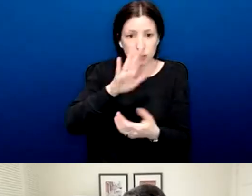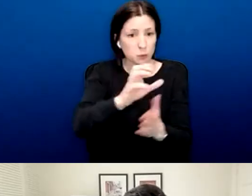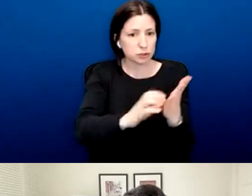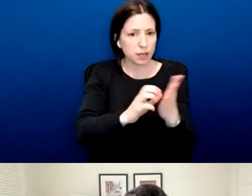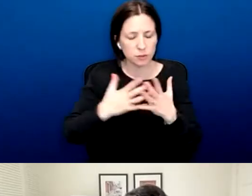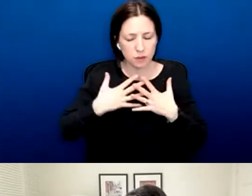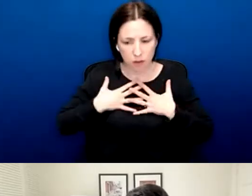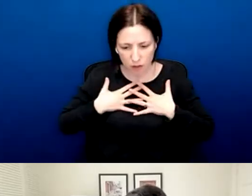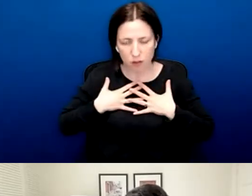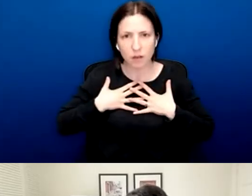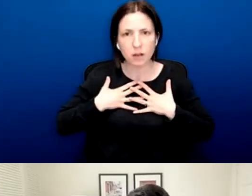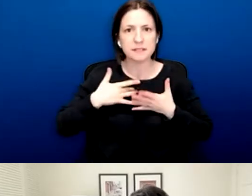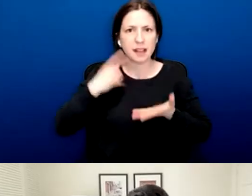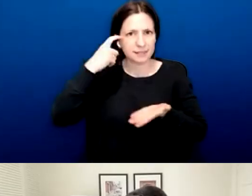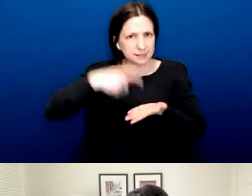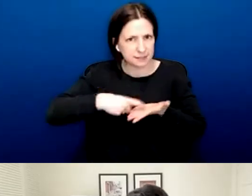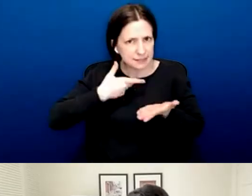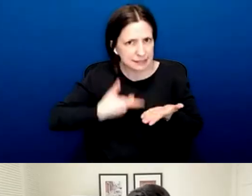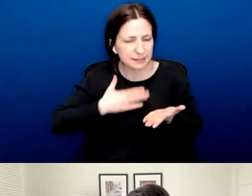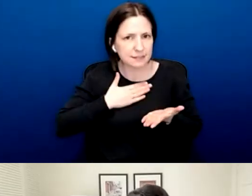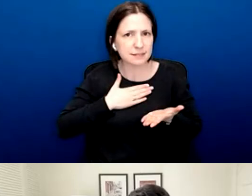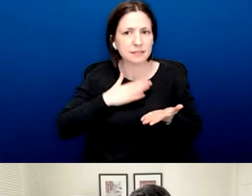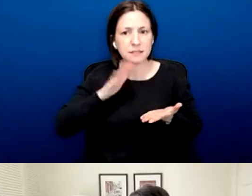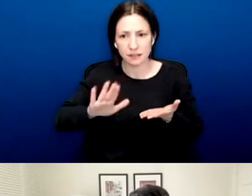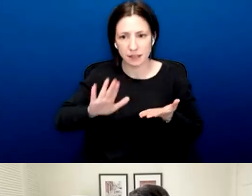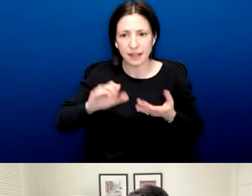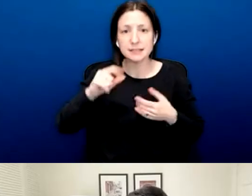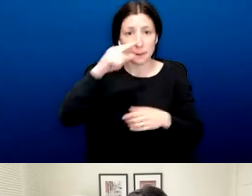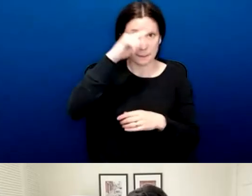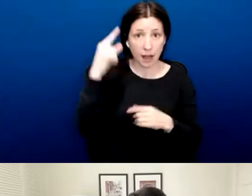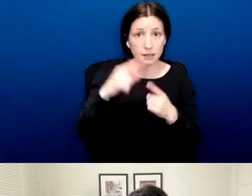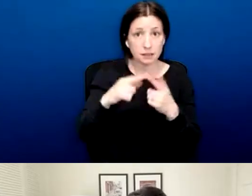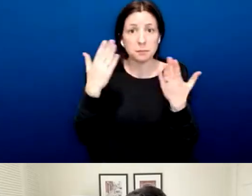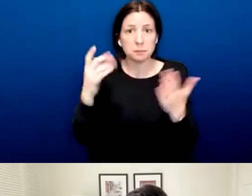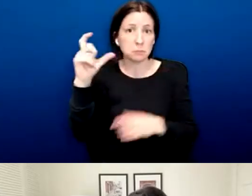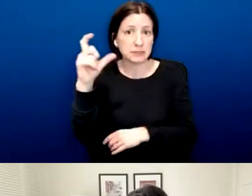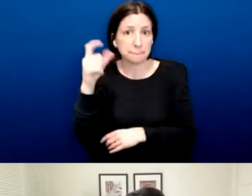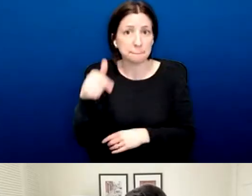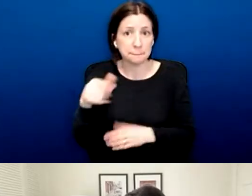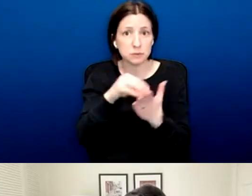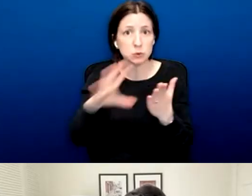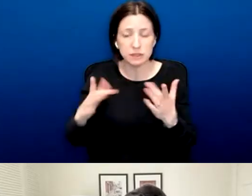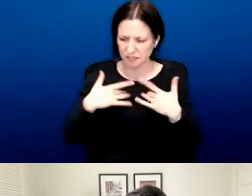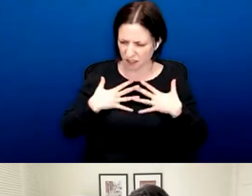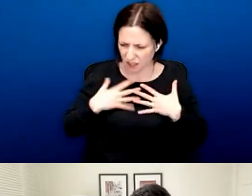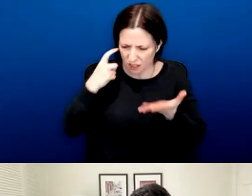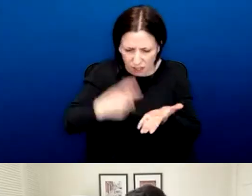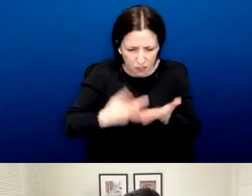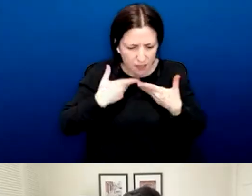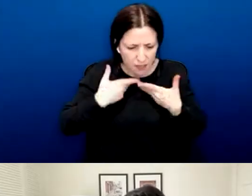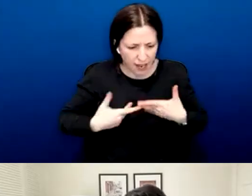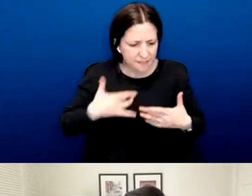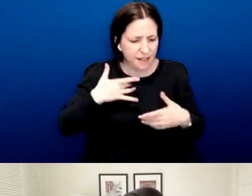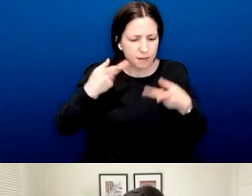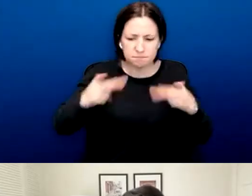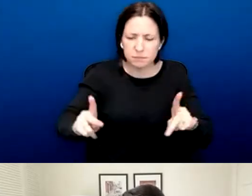based on the experiences that they had had as a Black Muslim student. And so they said like for them, it was a permission to embrace themselves and to also